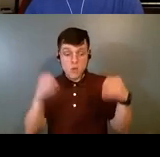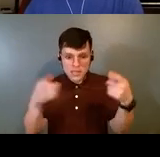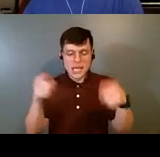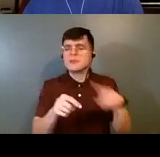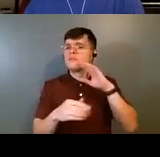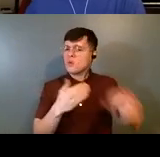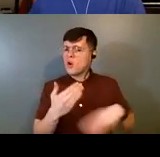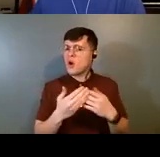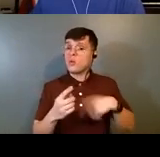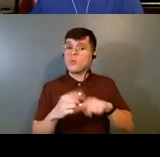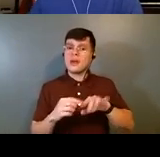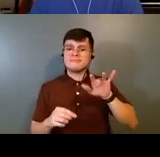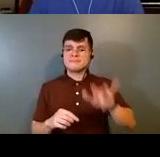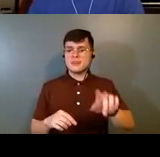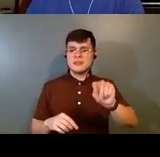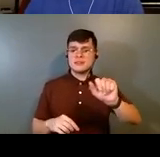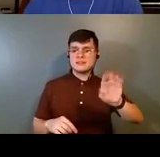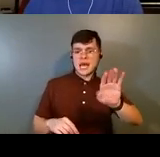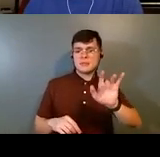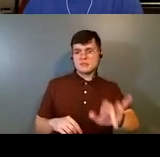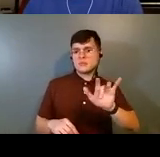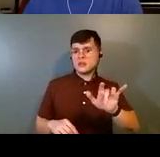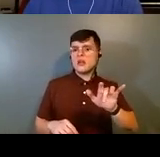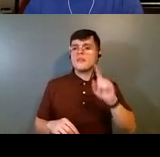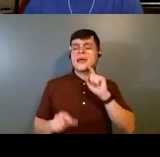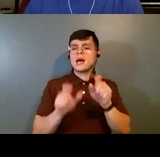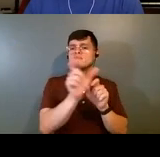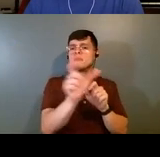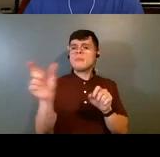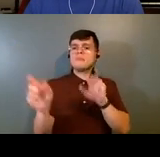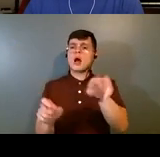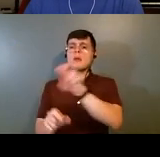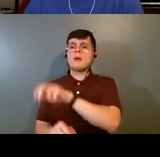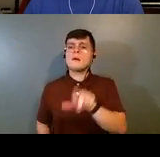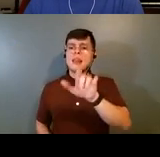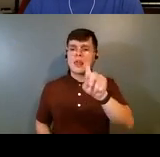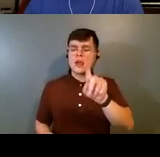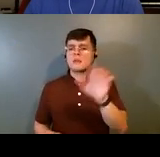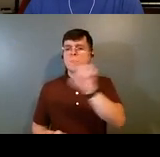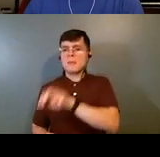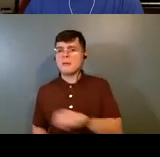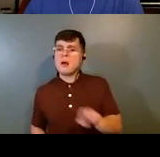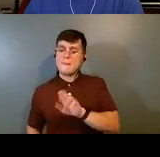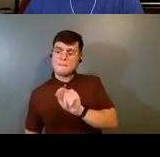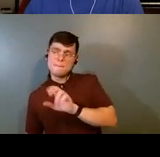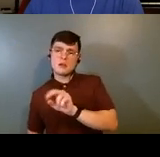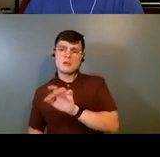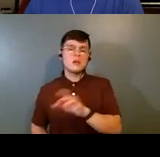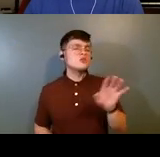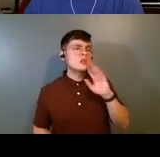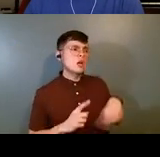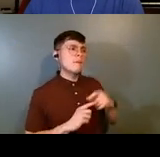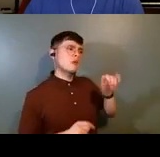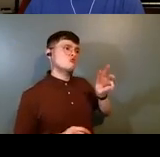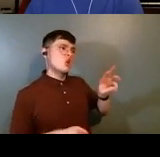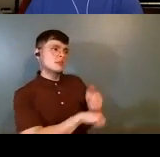they press the tab key, and that only goes to like links and buttons and stuff you can click on. Yeah, but, she's just talking about a JAWS setting. I actually think